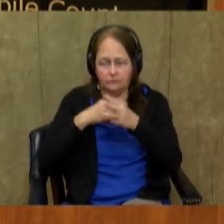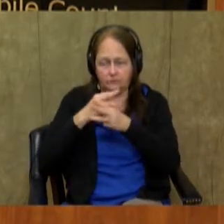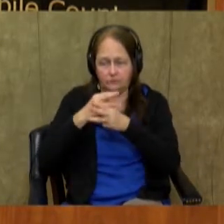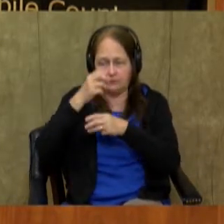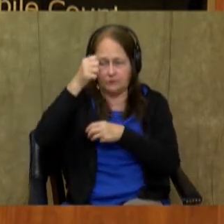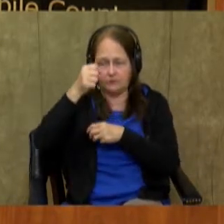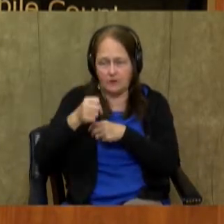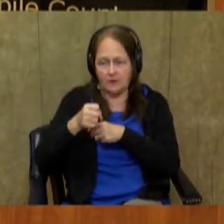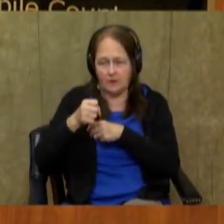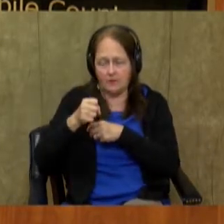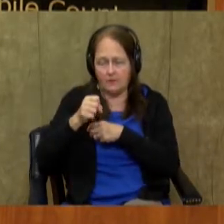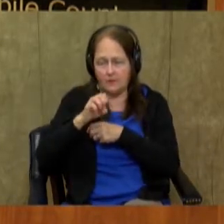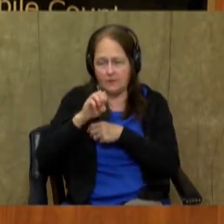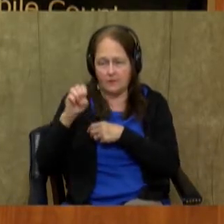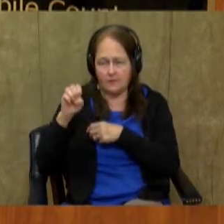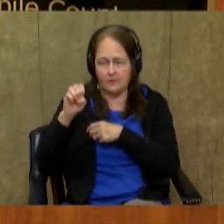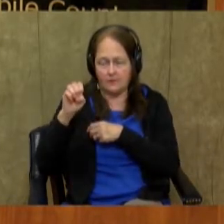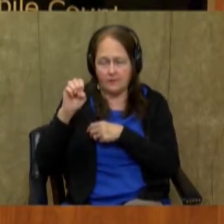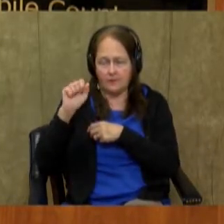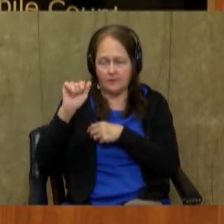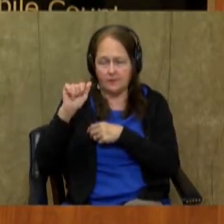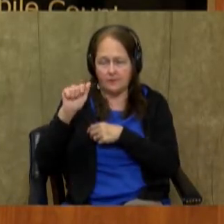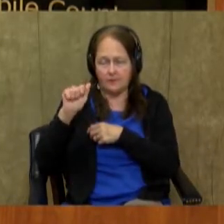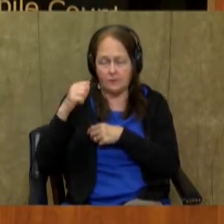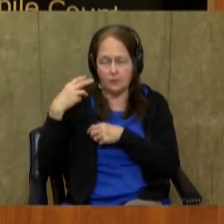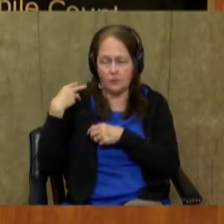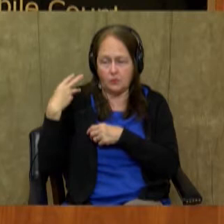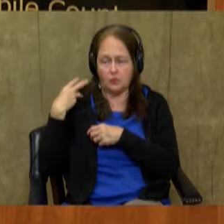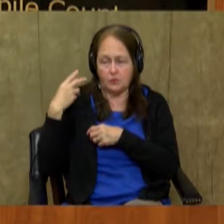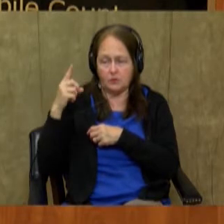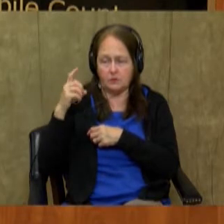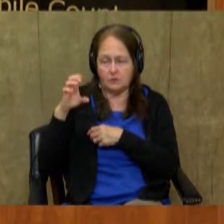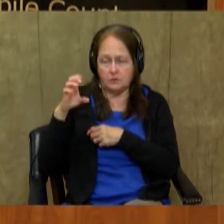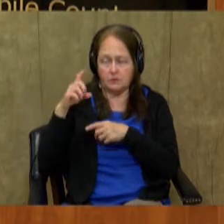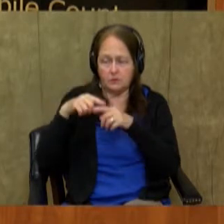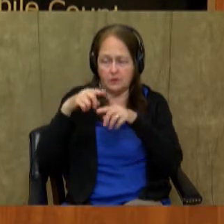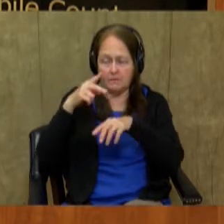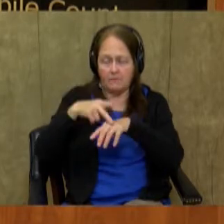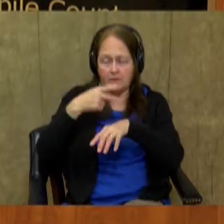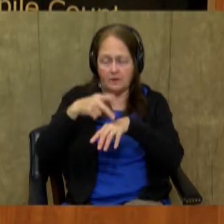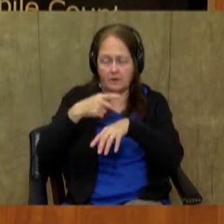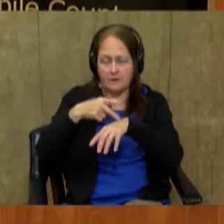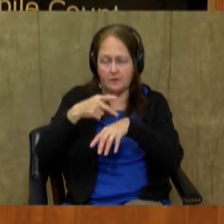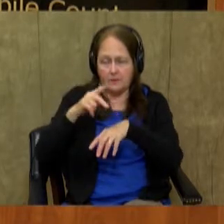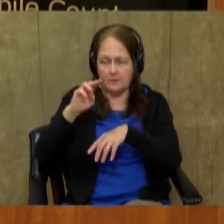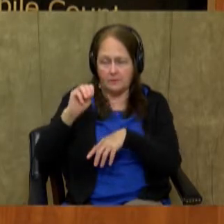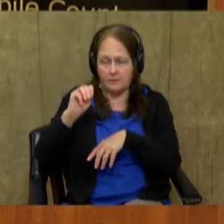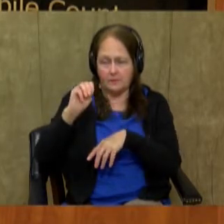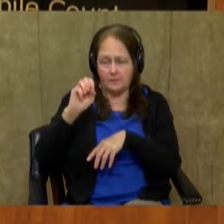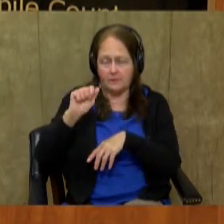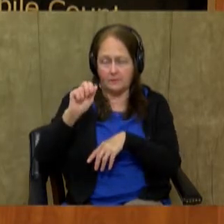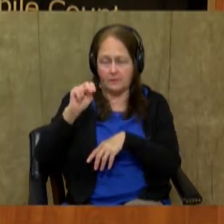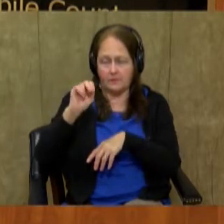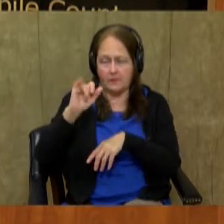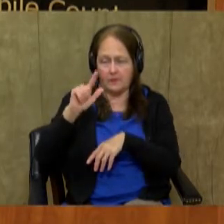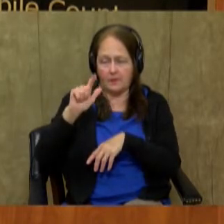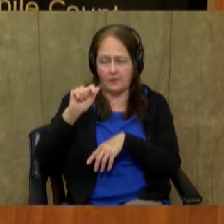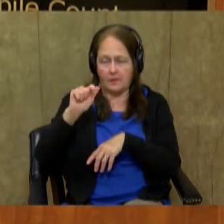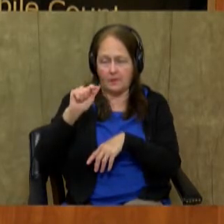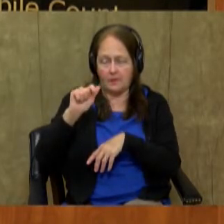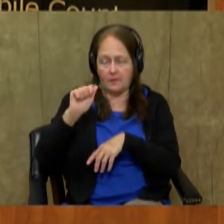Southeast Asia. So from Washington, D.C. to the capital of the Philippines, which is Manila, it's about 8,500